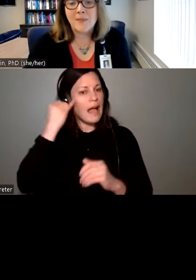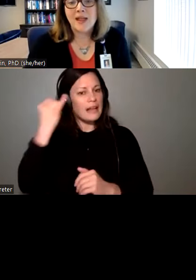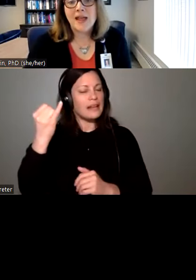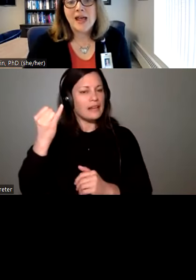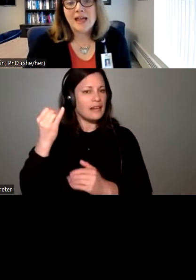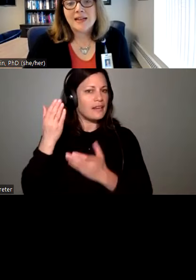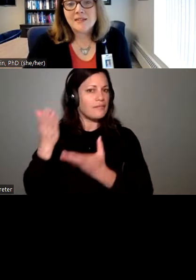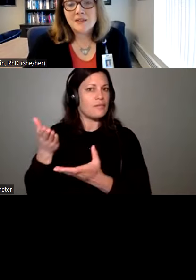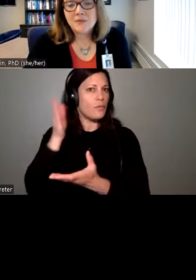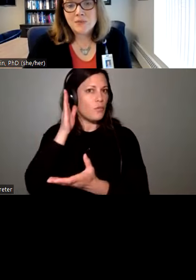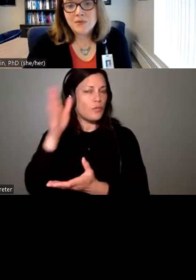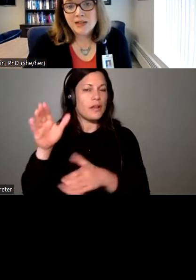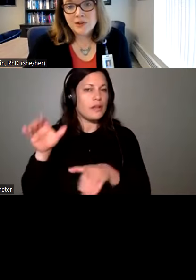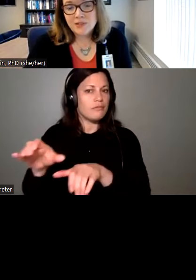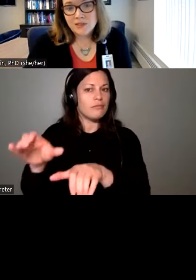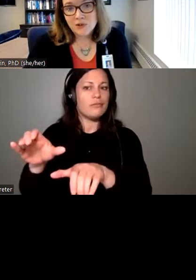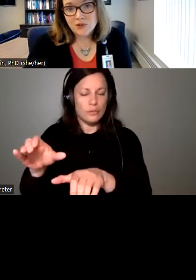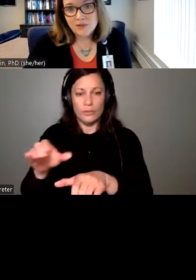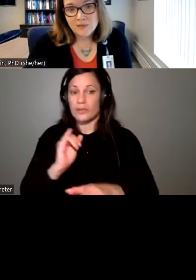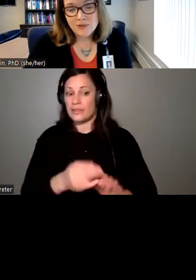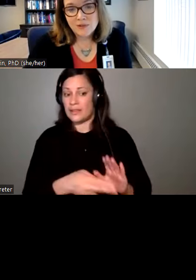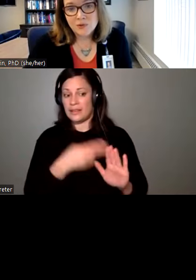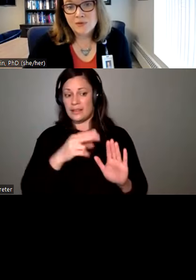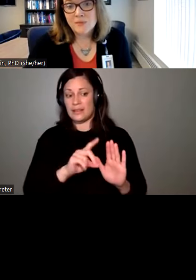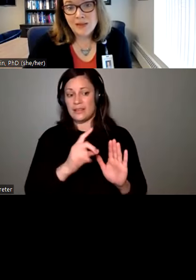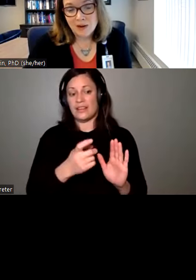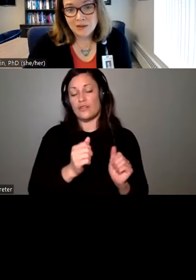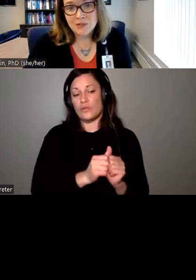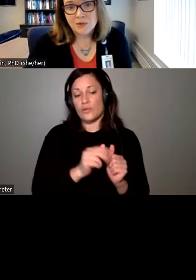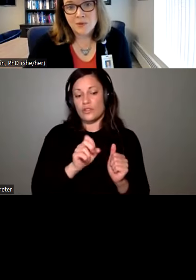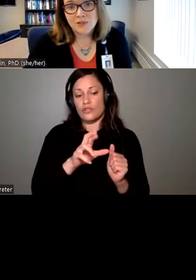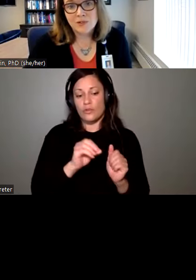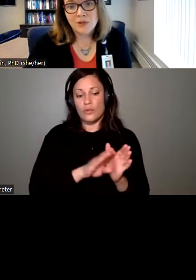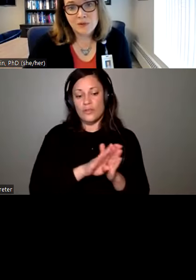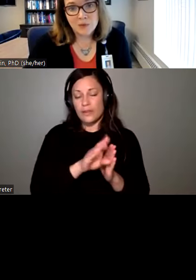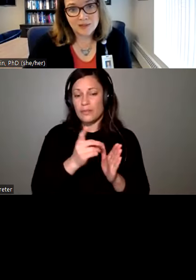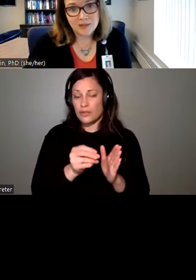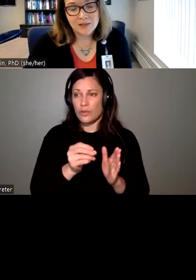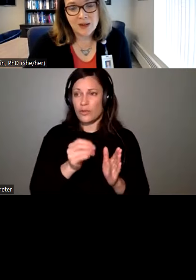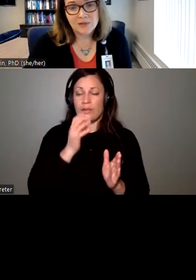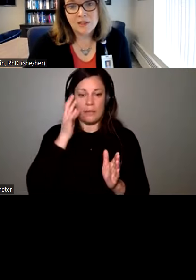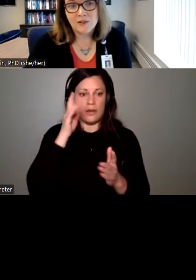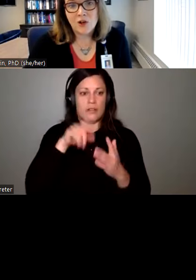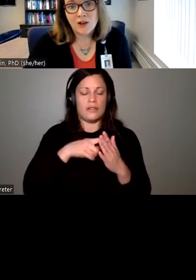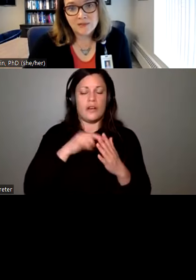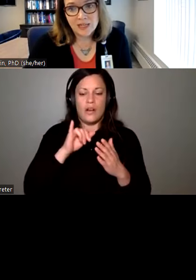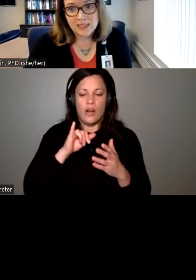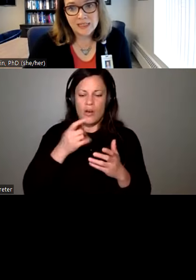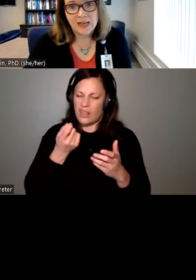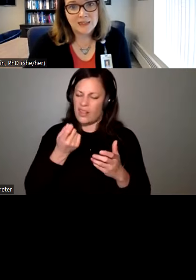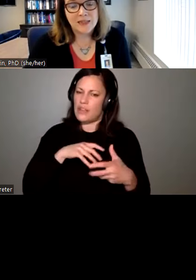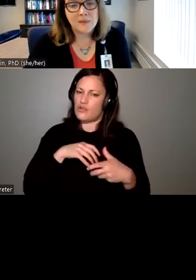become. And the diagnosis of a neurodevelopmental disorder for many parents sort of sparks a grieving process around their loss